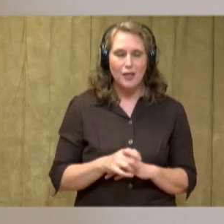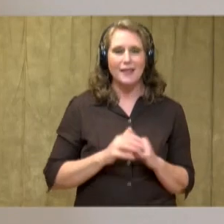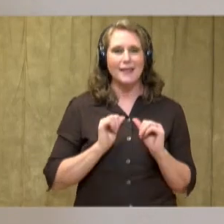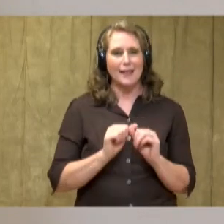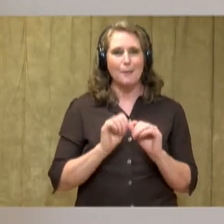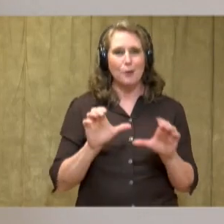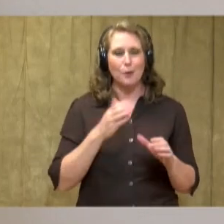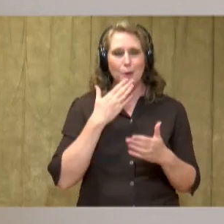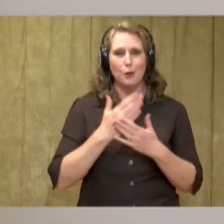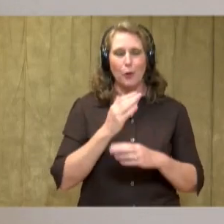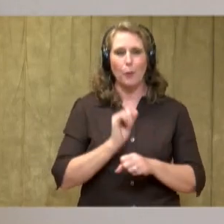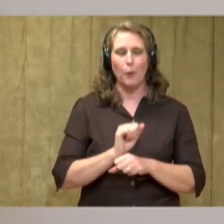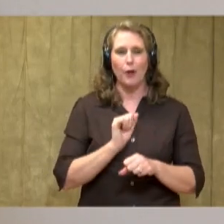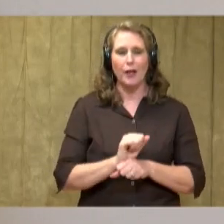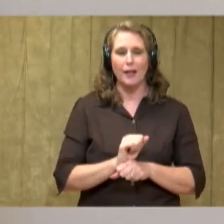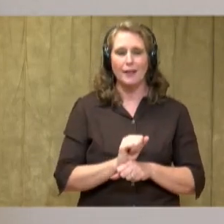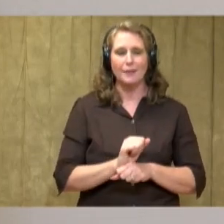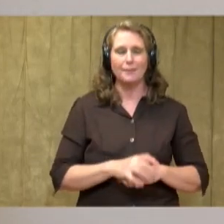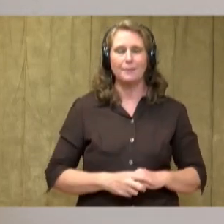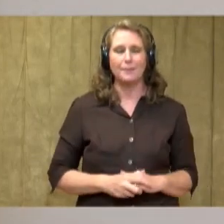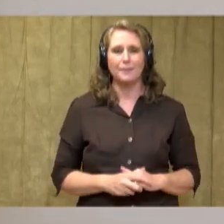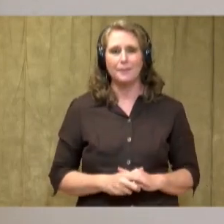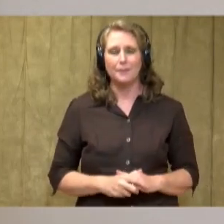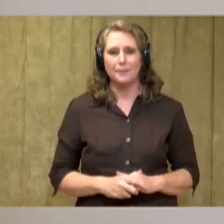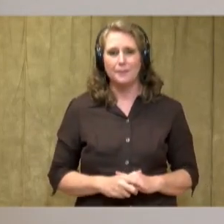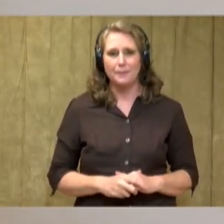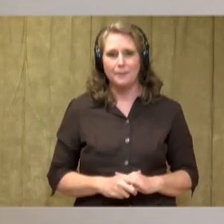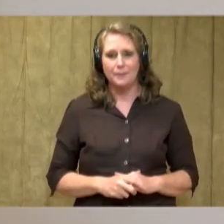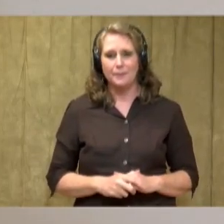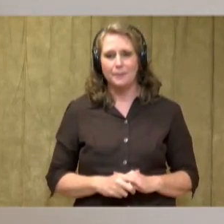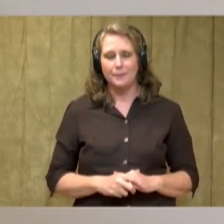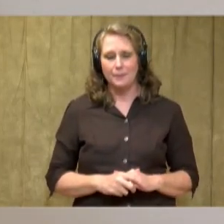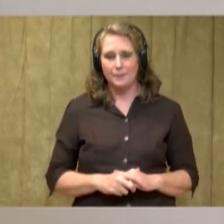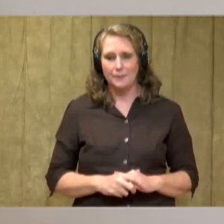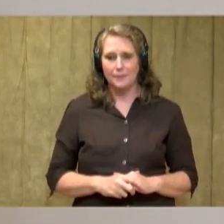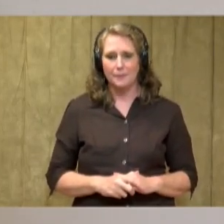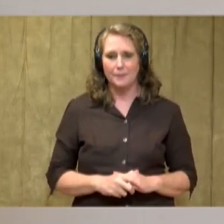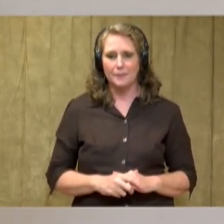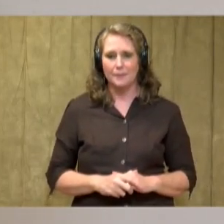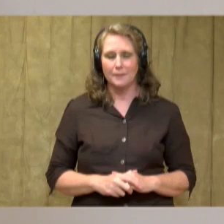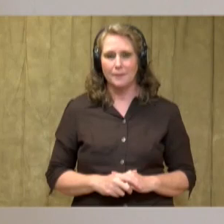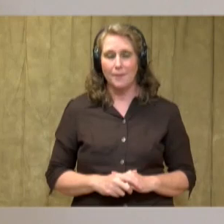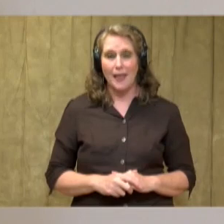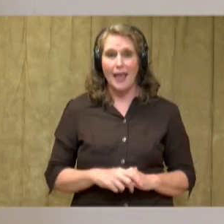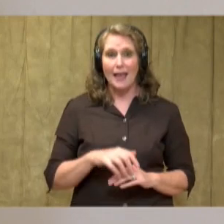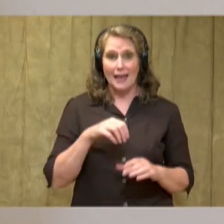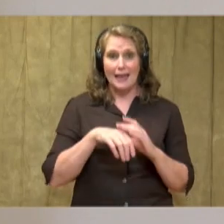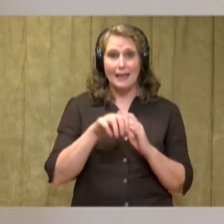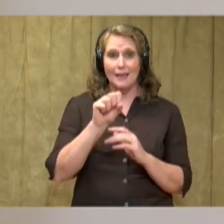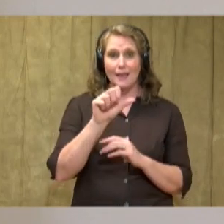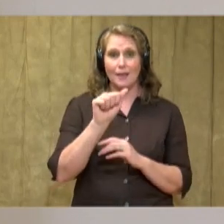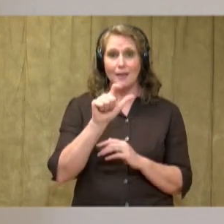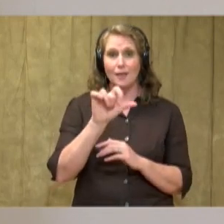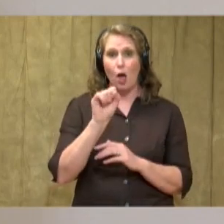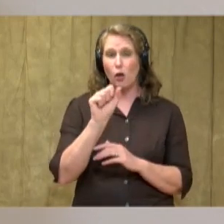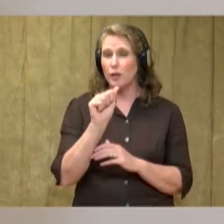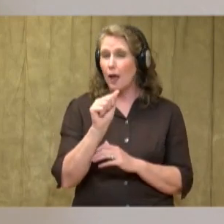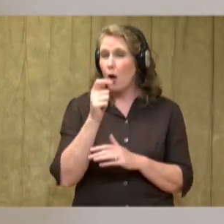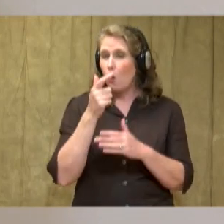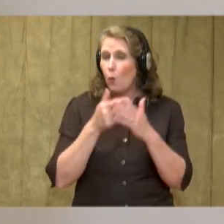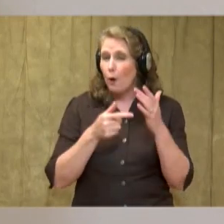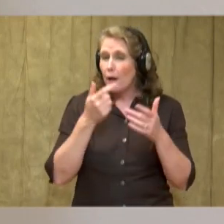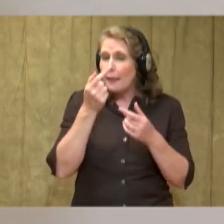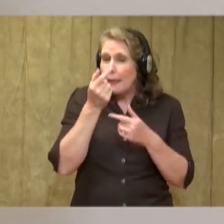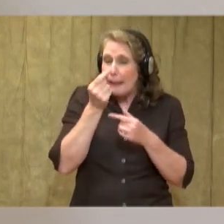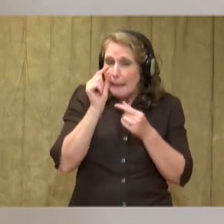work. Here we go. What were the little green things in the salsa? And remember,